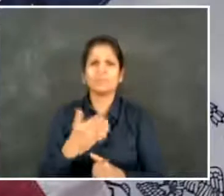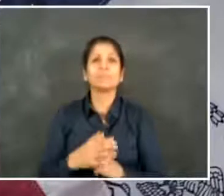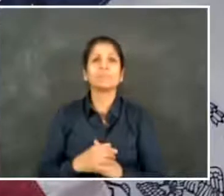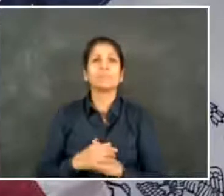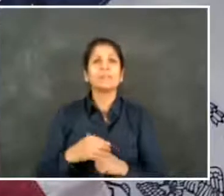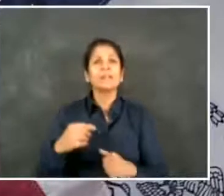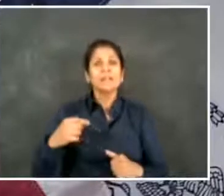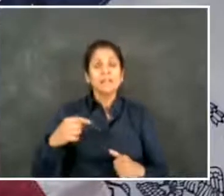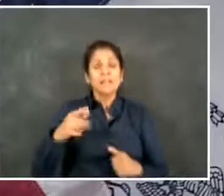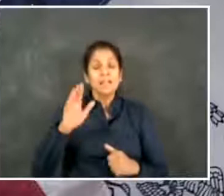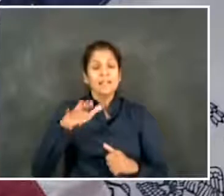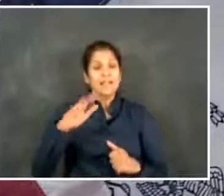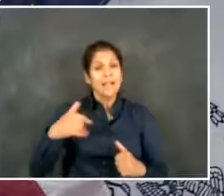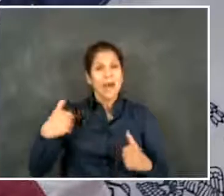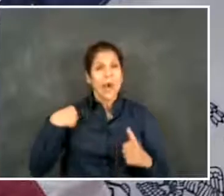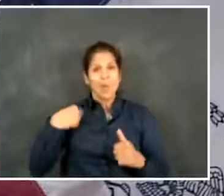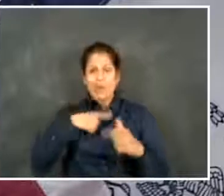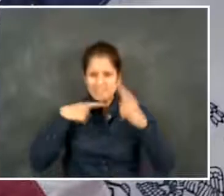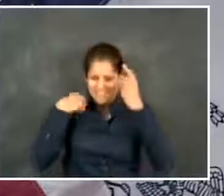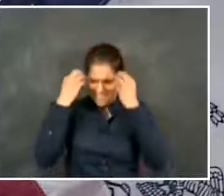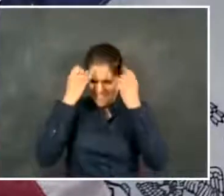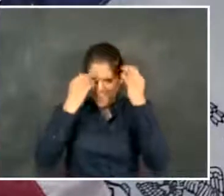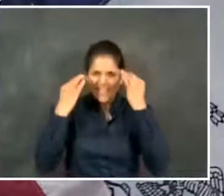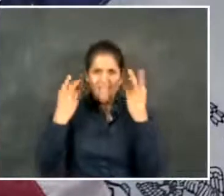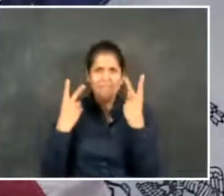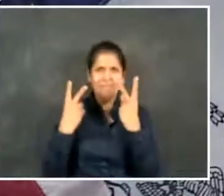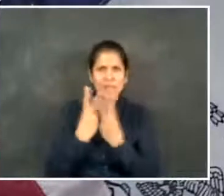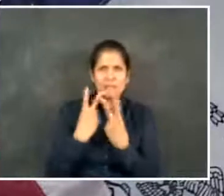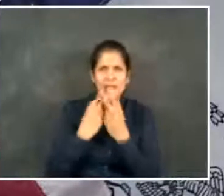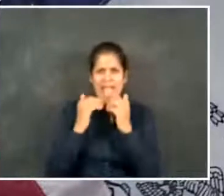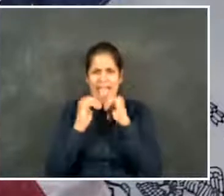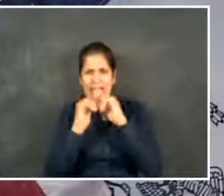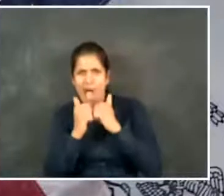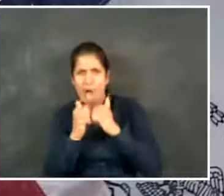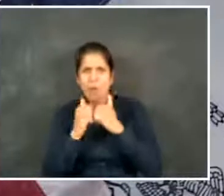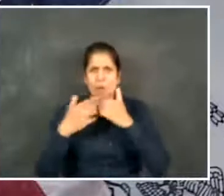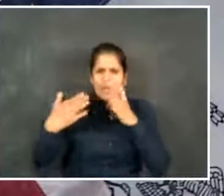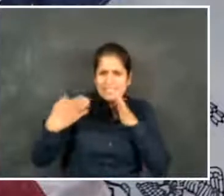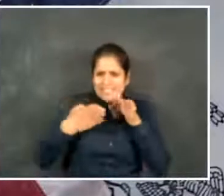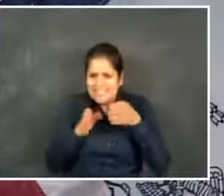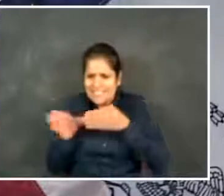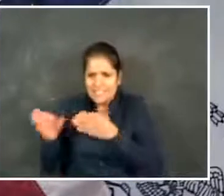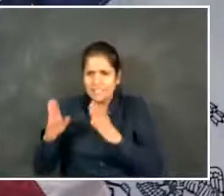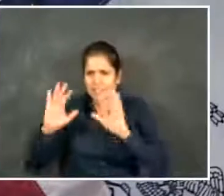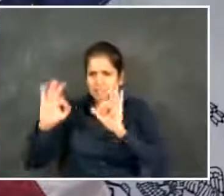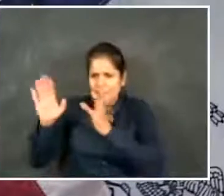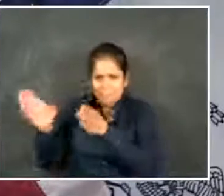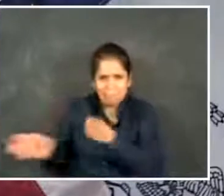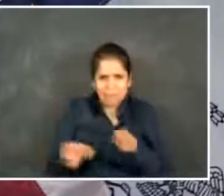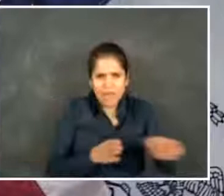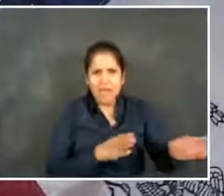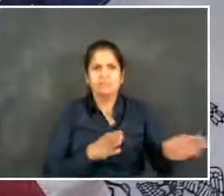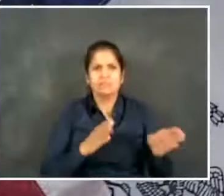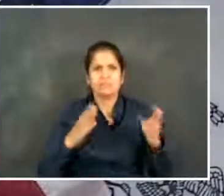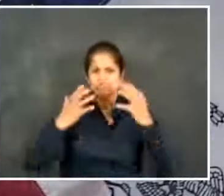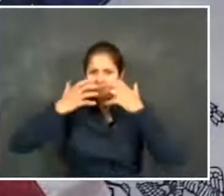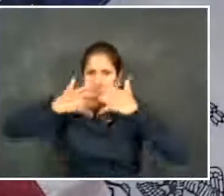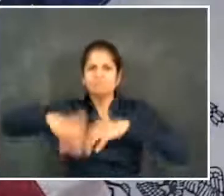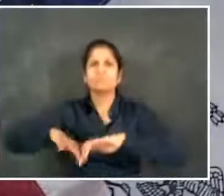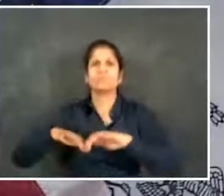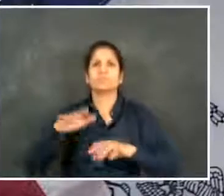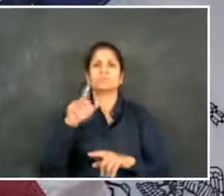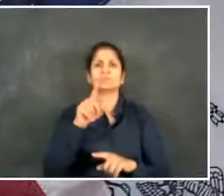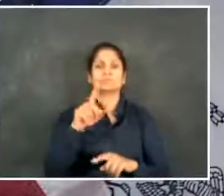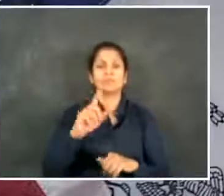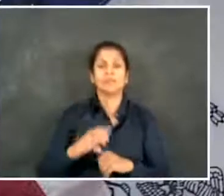can, again, with proper enforcement to keep everyone safe. And I've said before, we want to make sure we're additive here. We're not creating a new problem, but we're solving